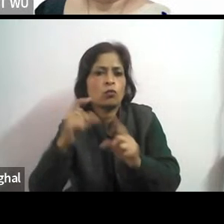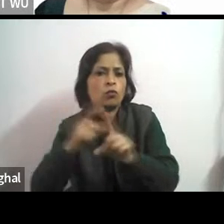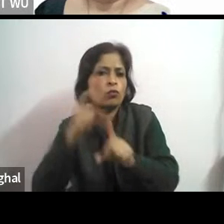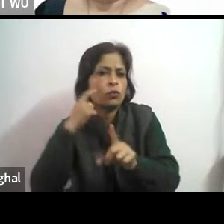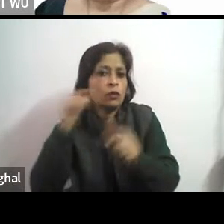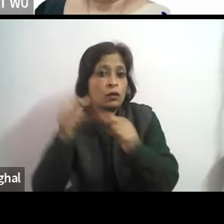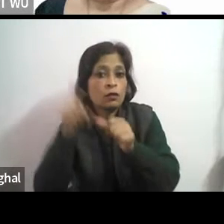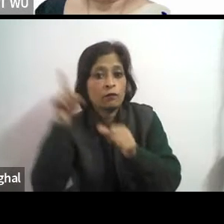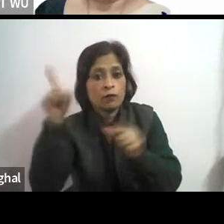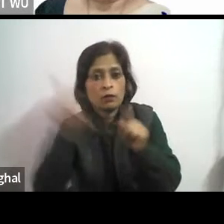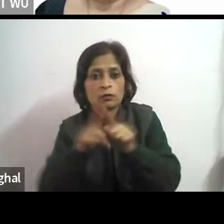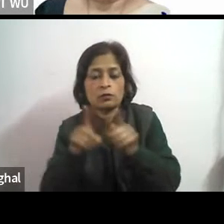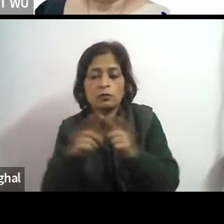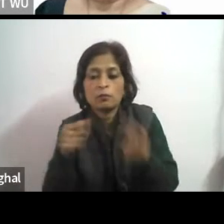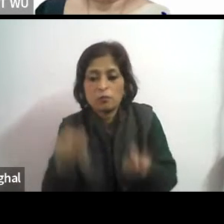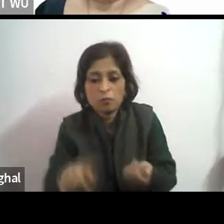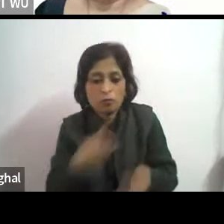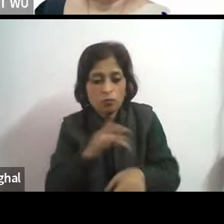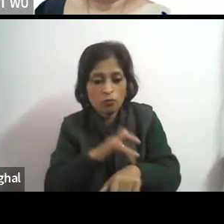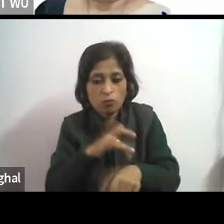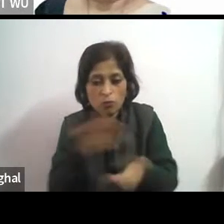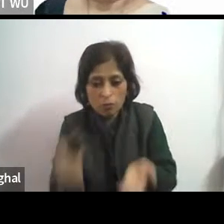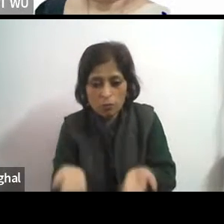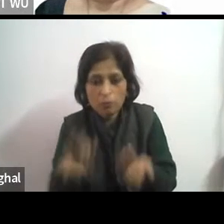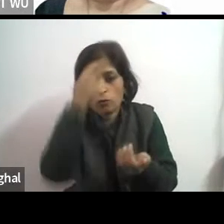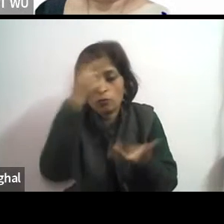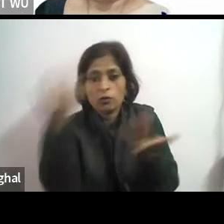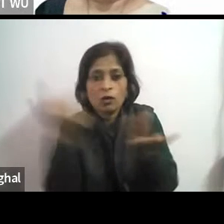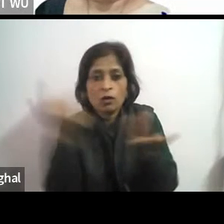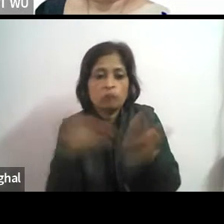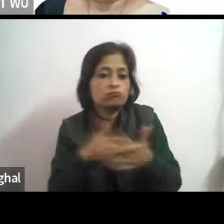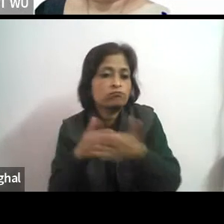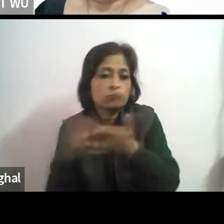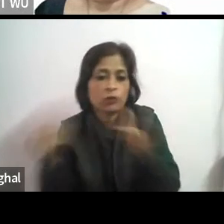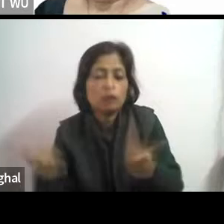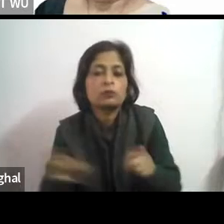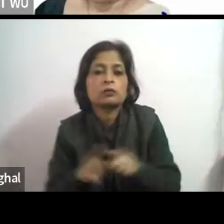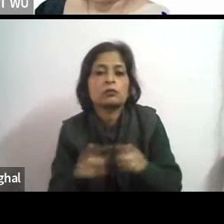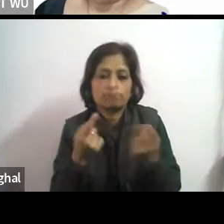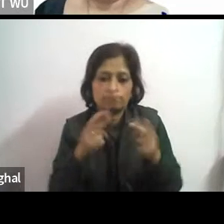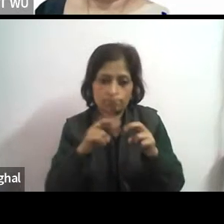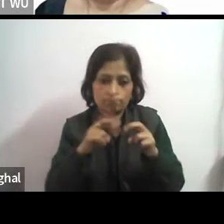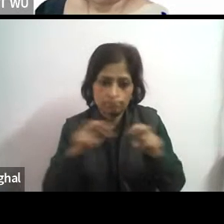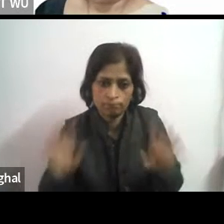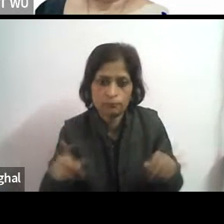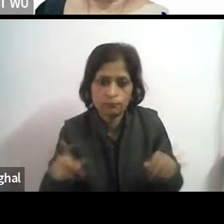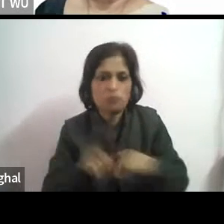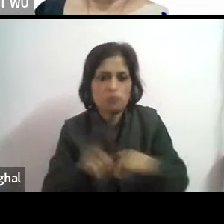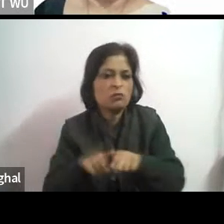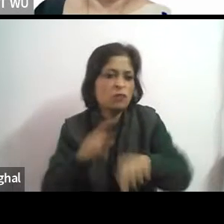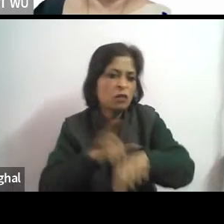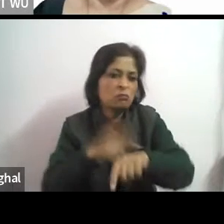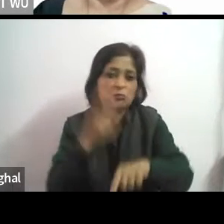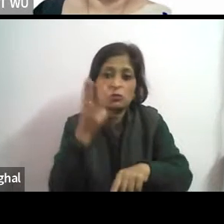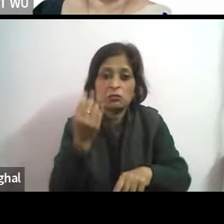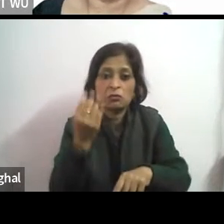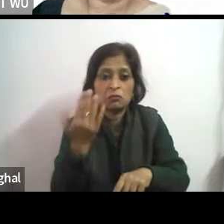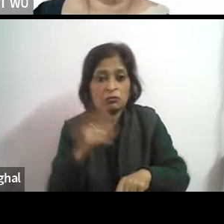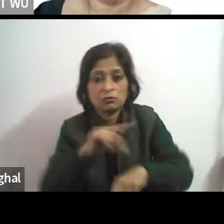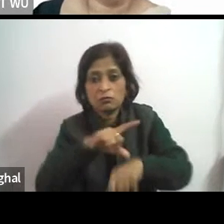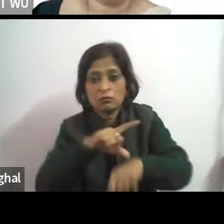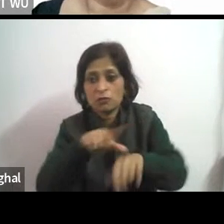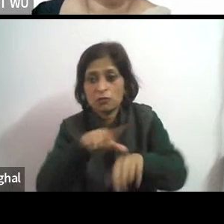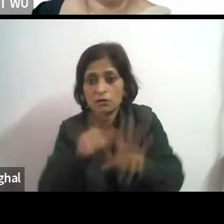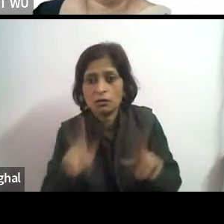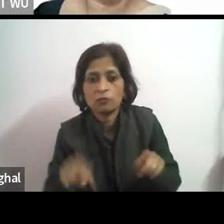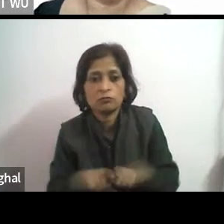session. And just one clarification from the organizers, since we are running about half an hour late. So I expect that we will